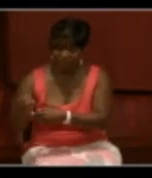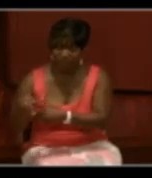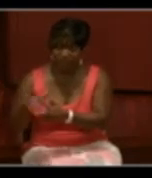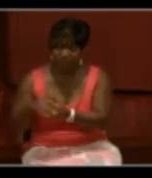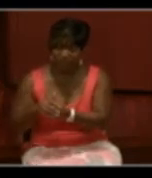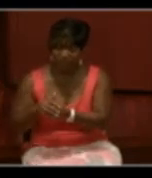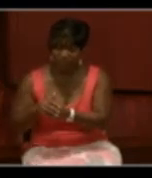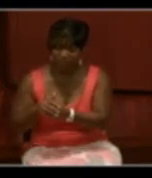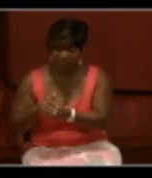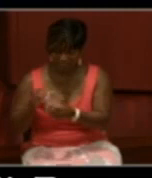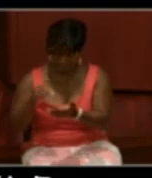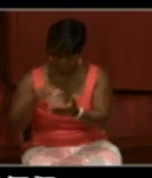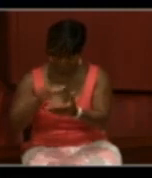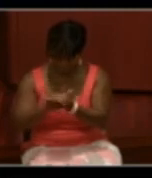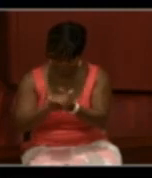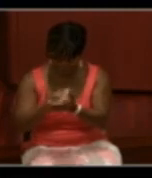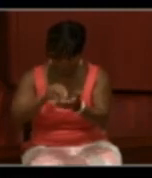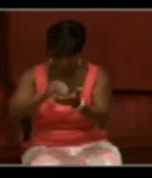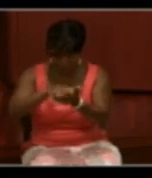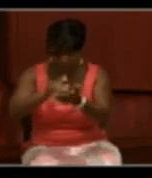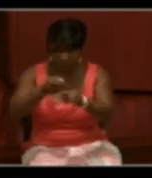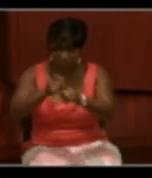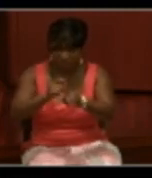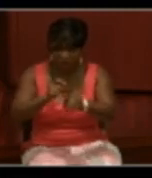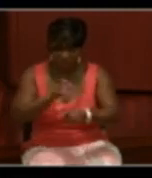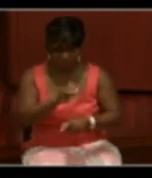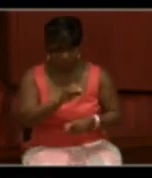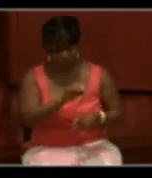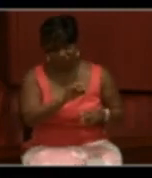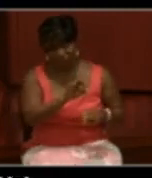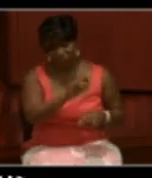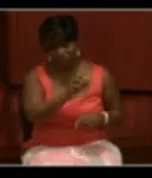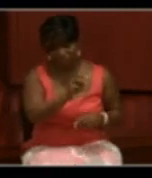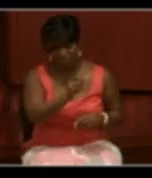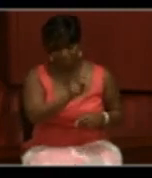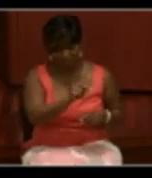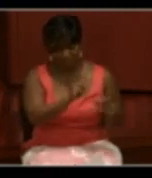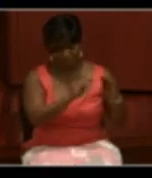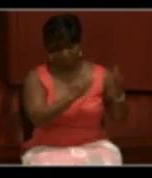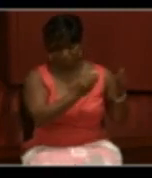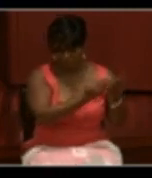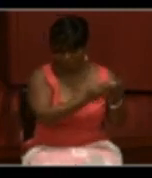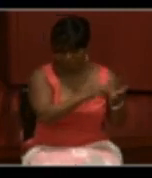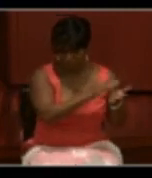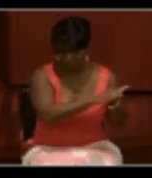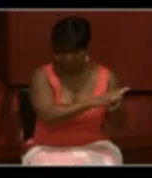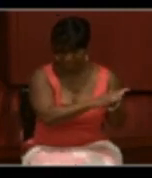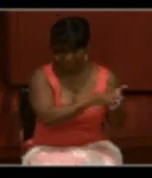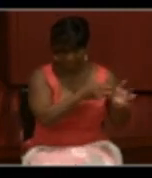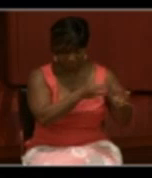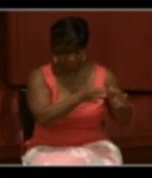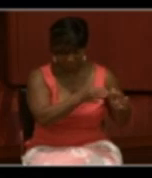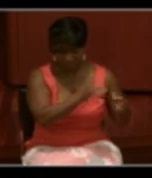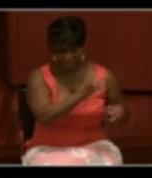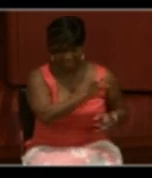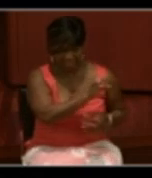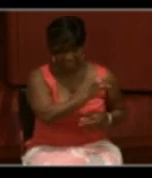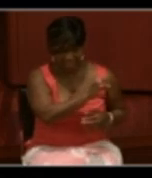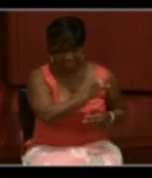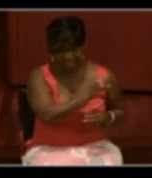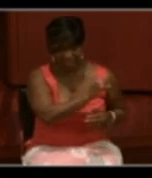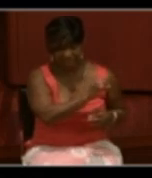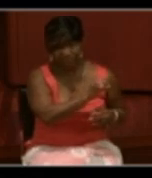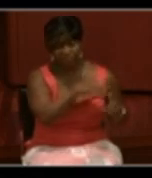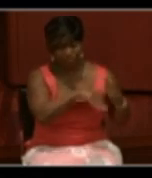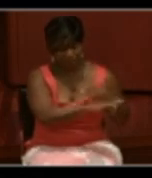In the marriage records from the Freedmen's Bureau records, it gives Eliza Pinnell's maiden name